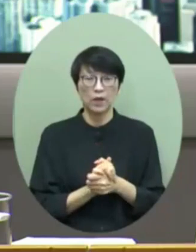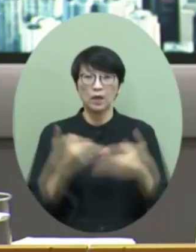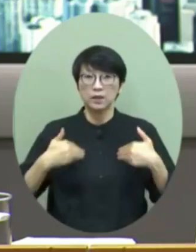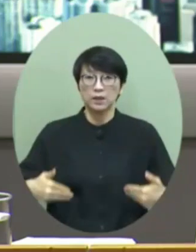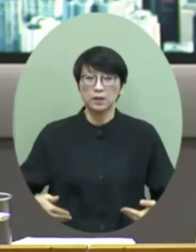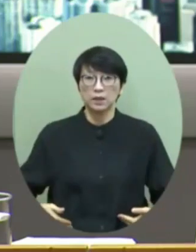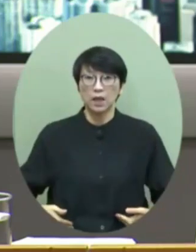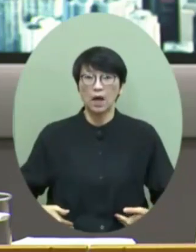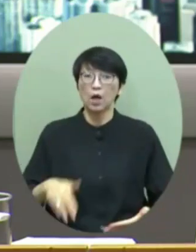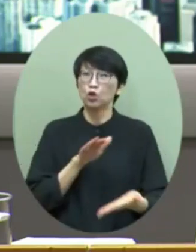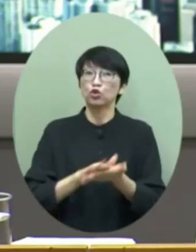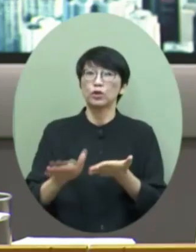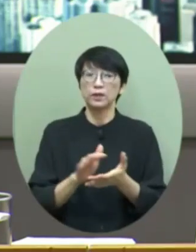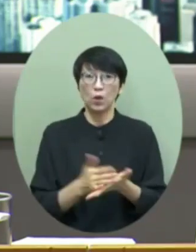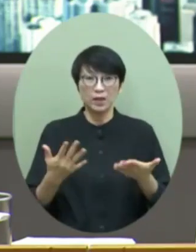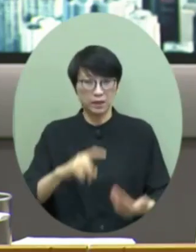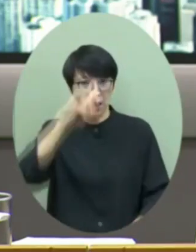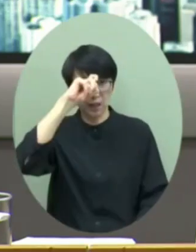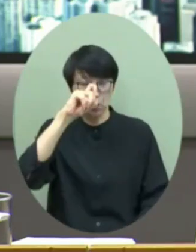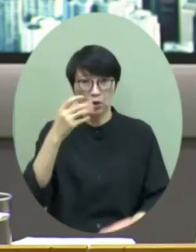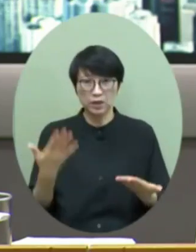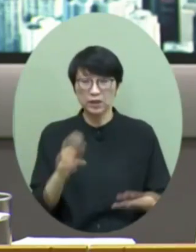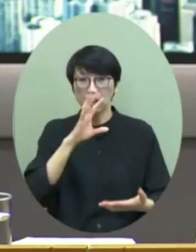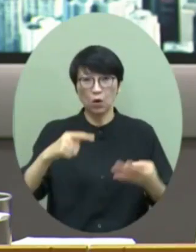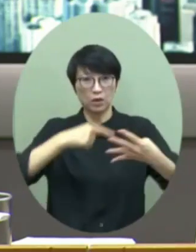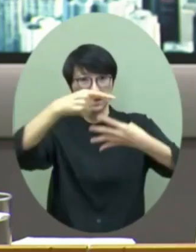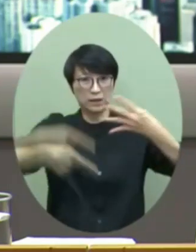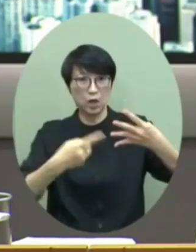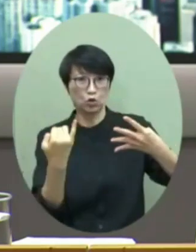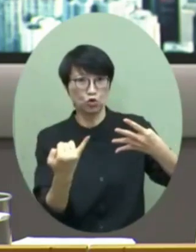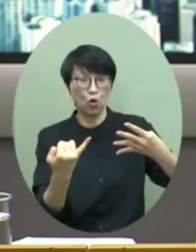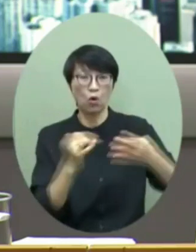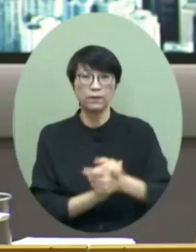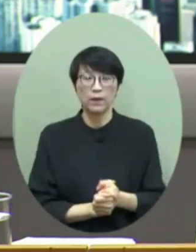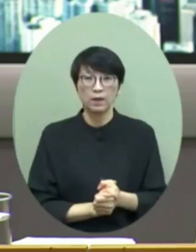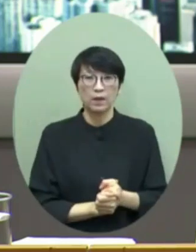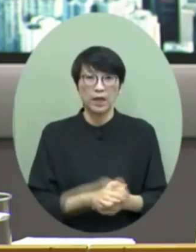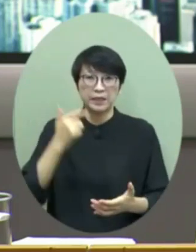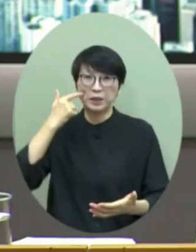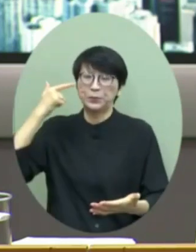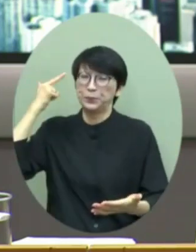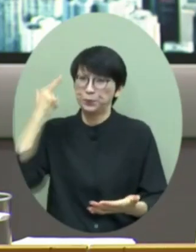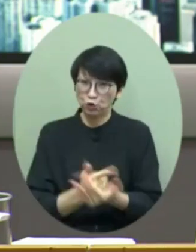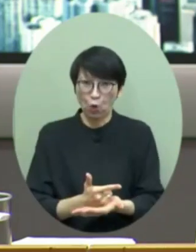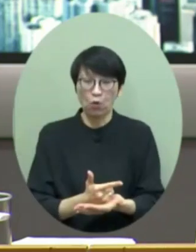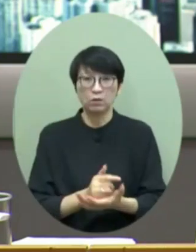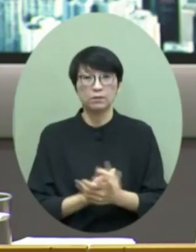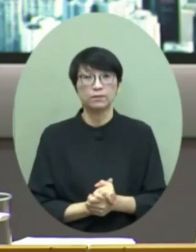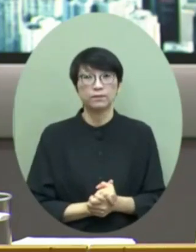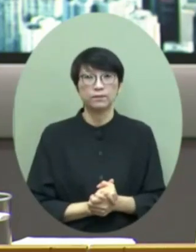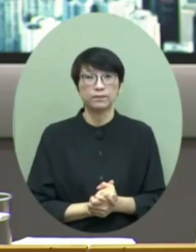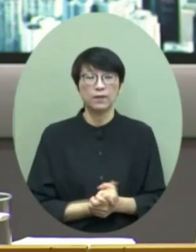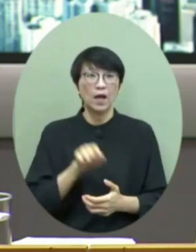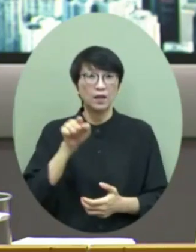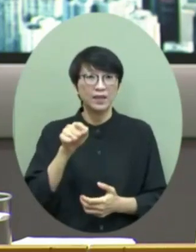a person would be disqualified from standing as a candidate in certain elections. We have to bear in mind that the